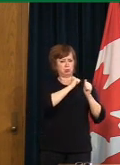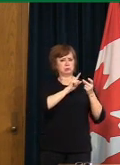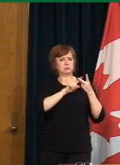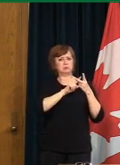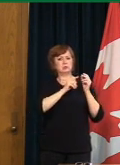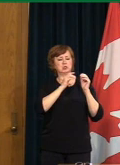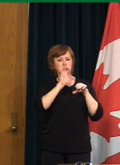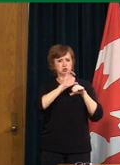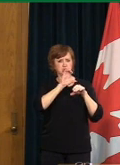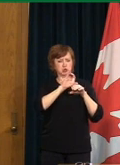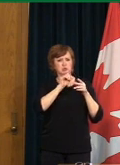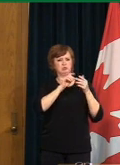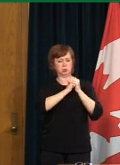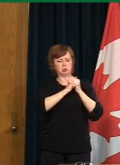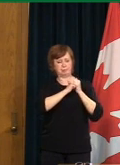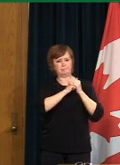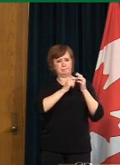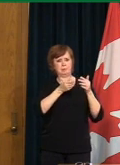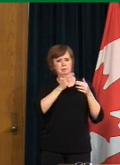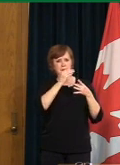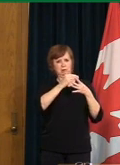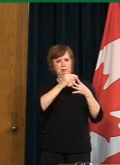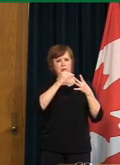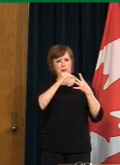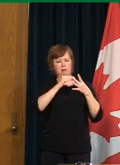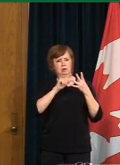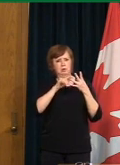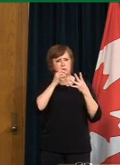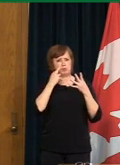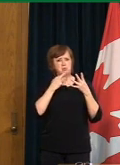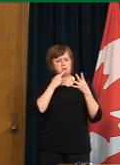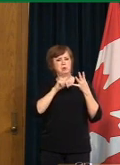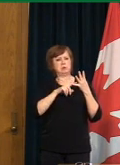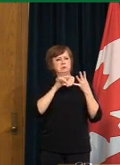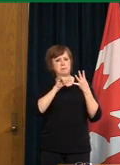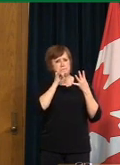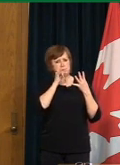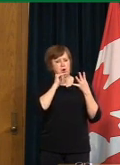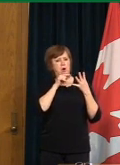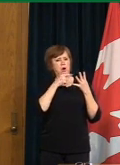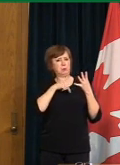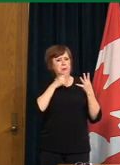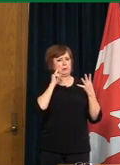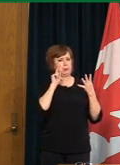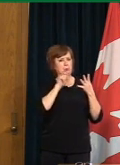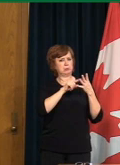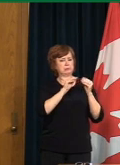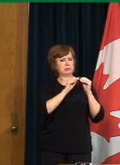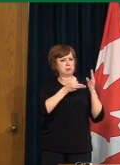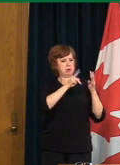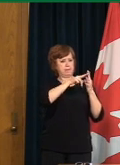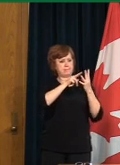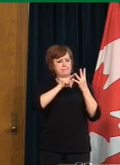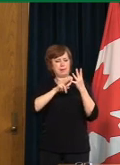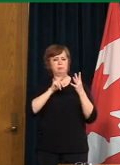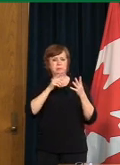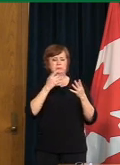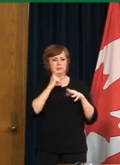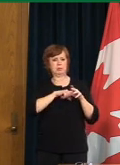to restricting the numbers of people that come together and restricting the movement in those particular organizations.